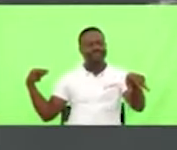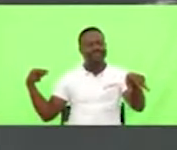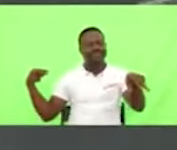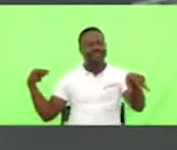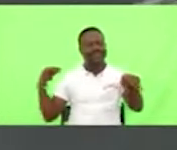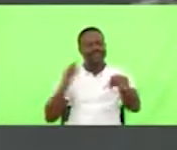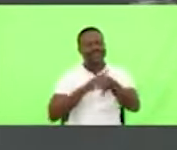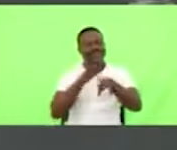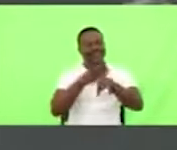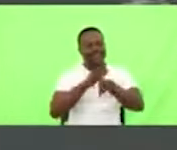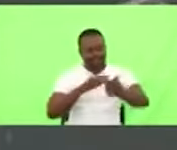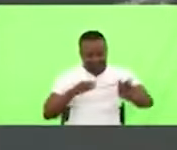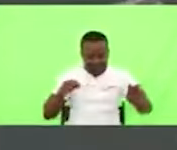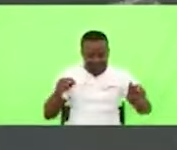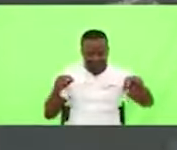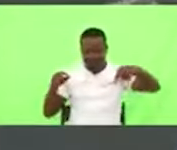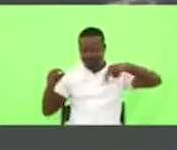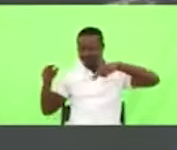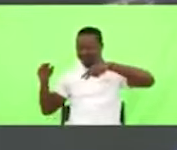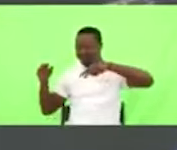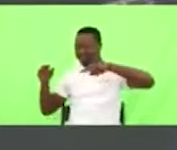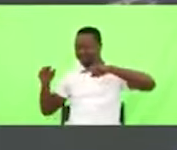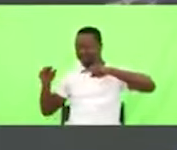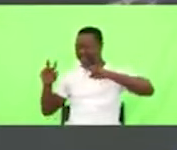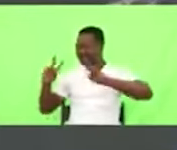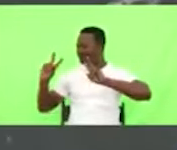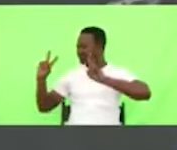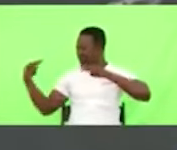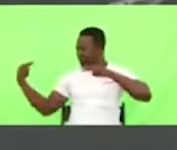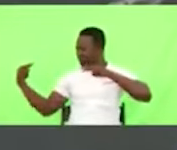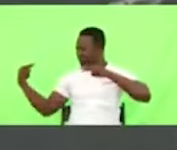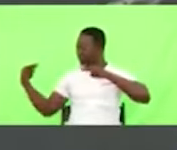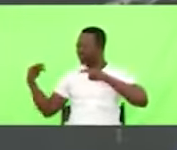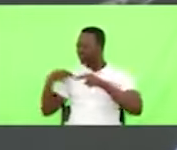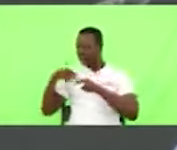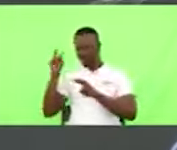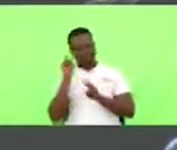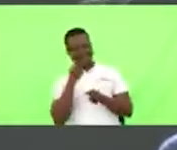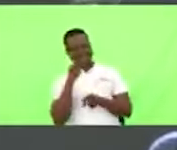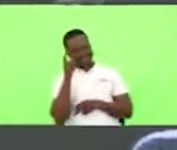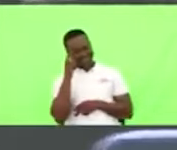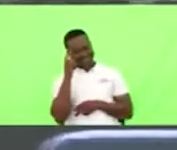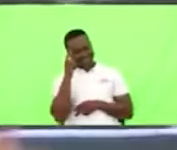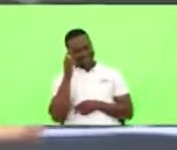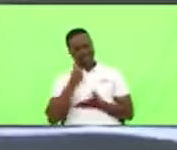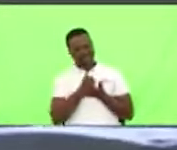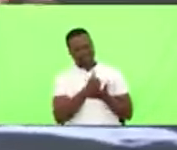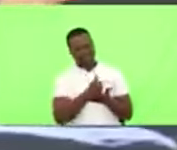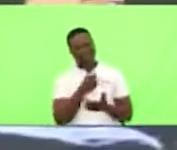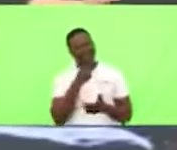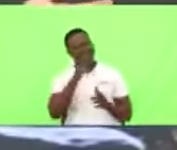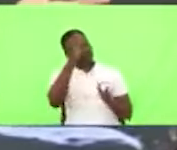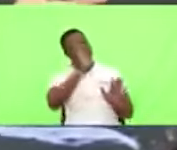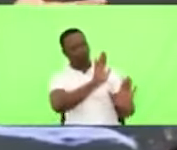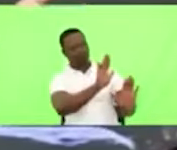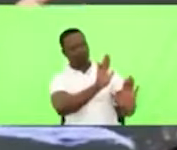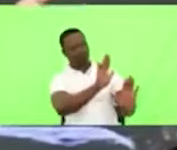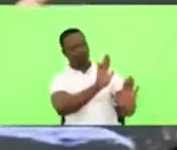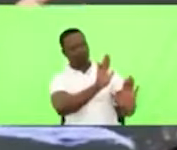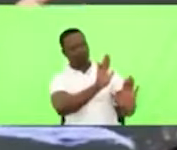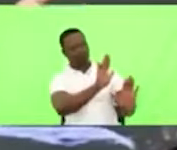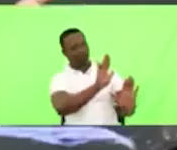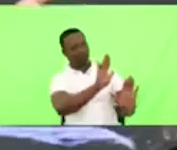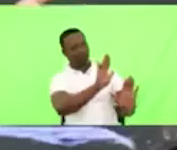After a while, he came back. I saw that I needed to help him. Then I said, "Damn, I'm in Koto in Sanimro."